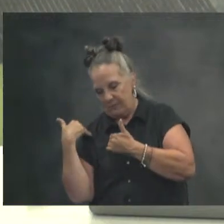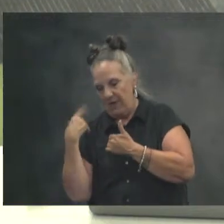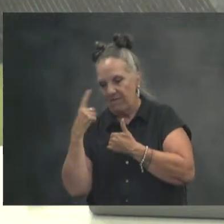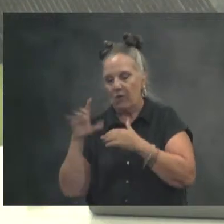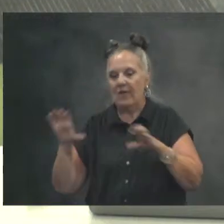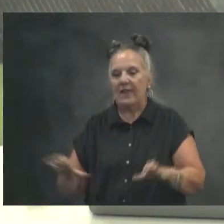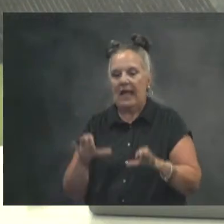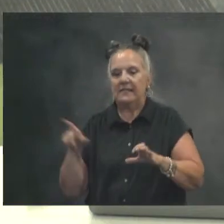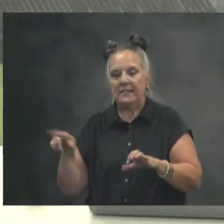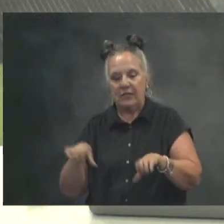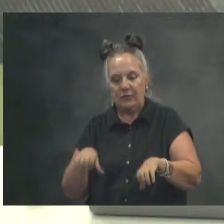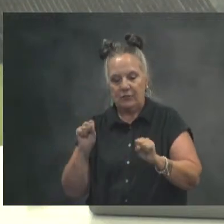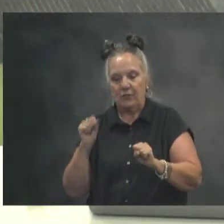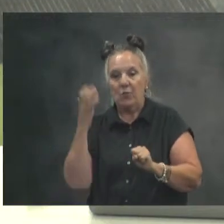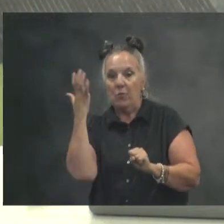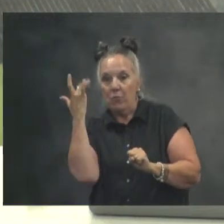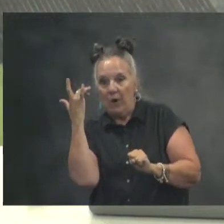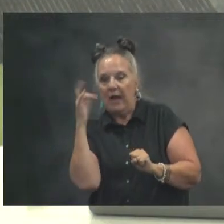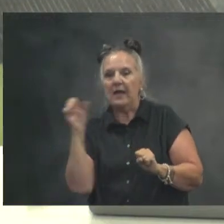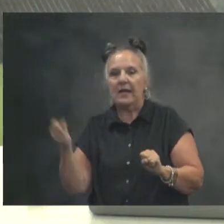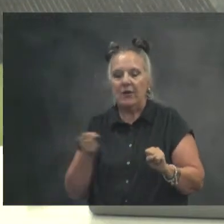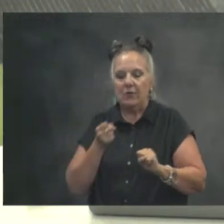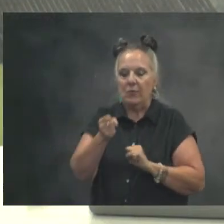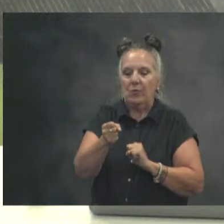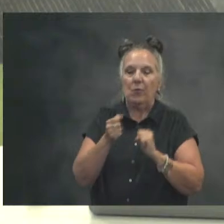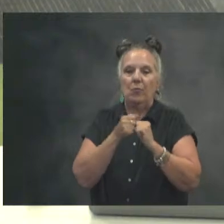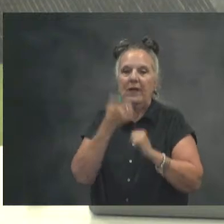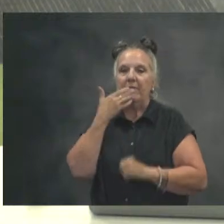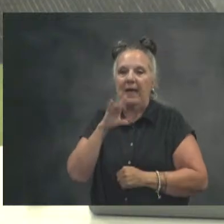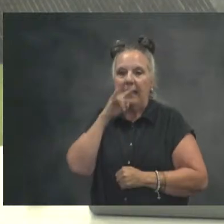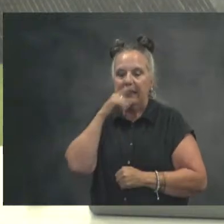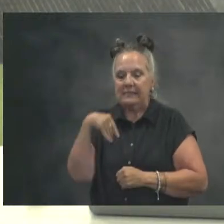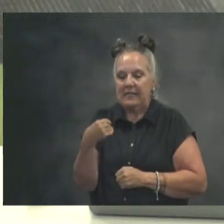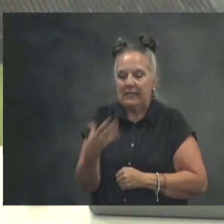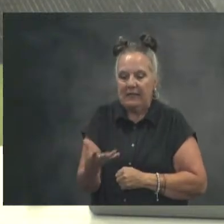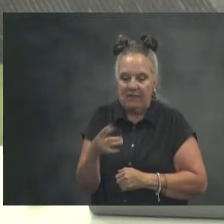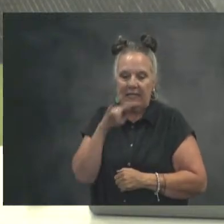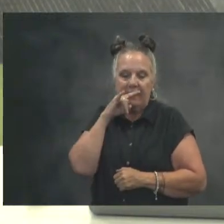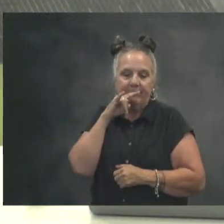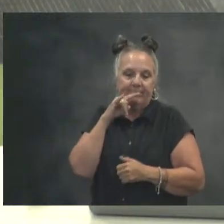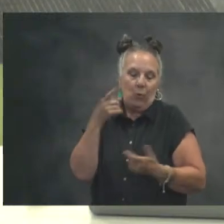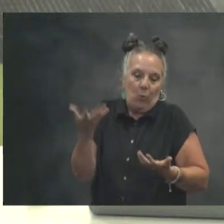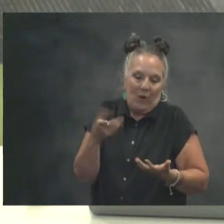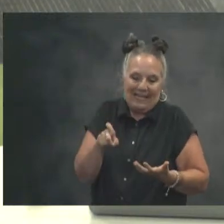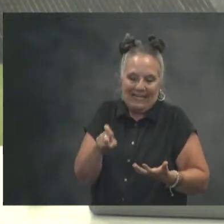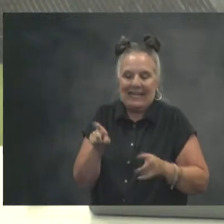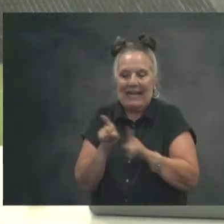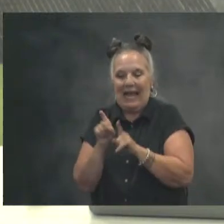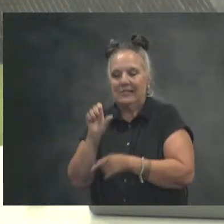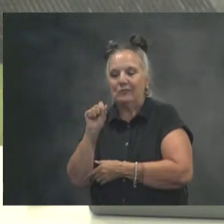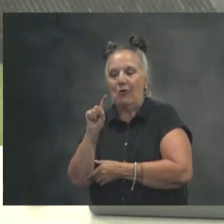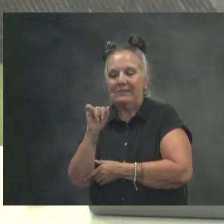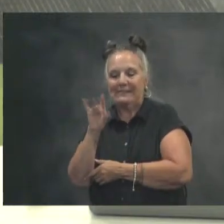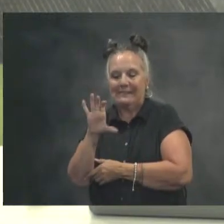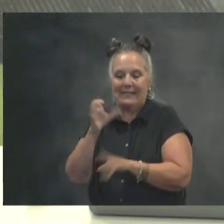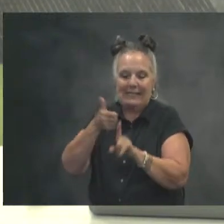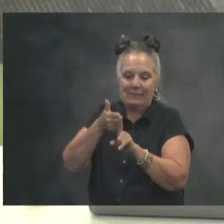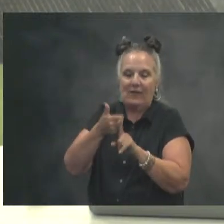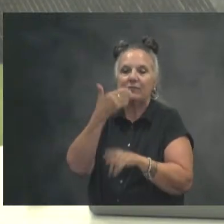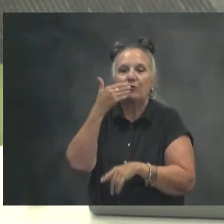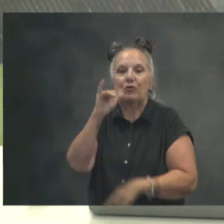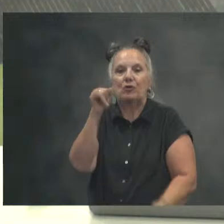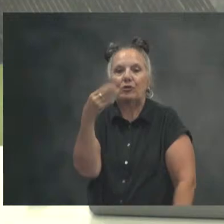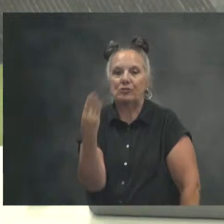the acts that he took because he was put in with bad kids instead of given the treatment that he needed as an autistic student. So good